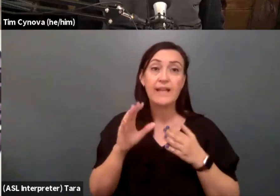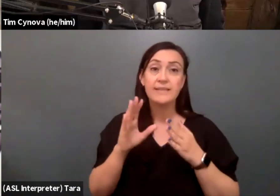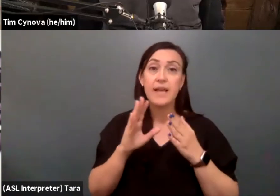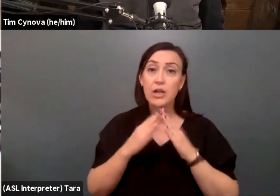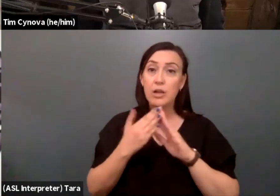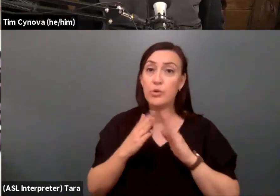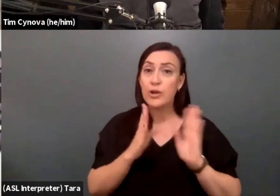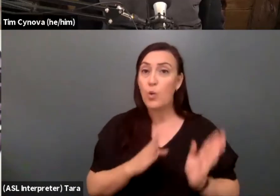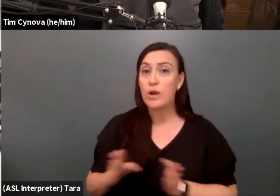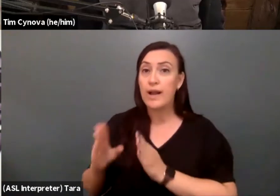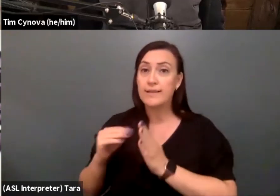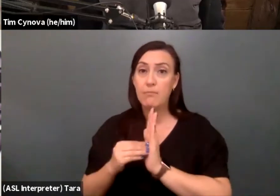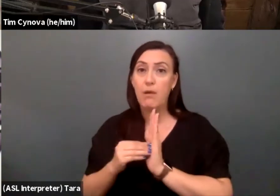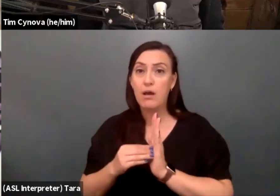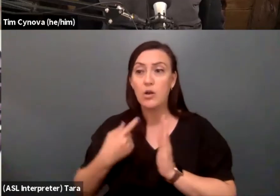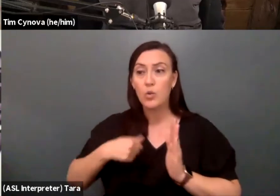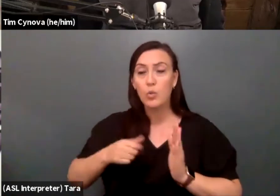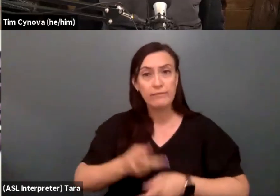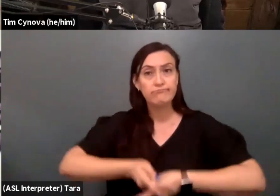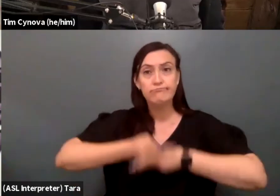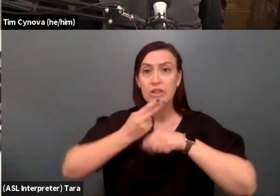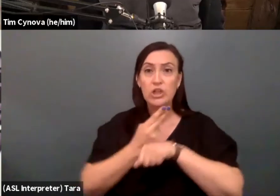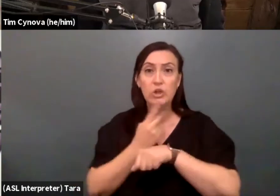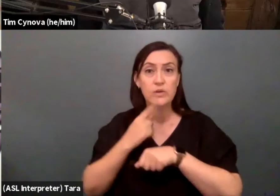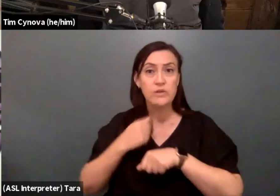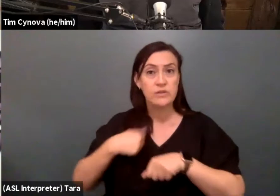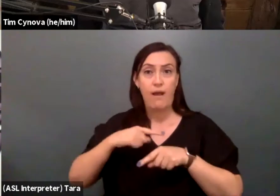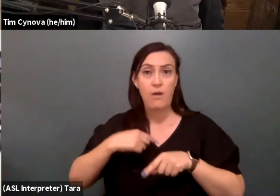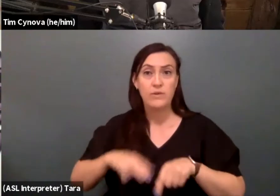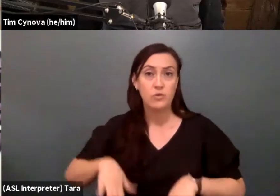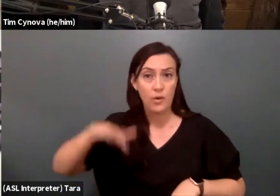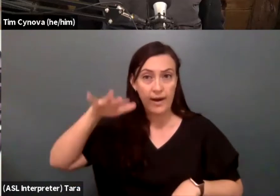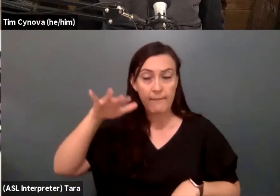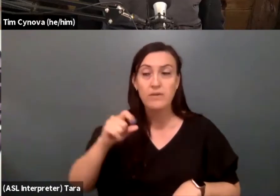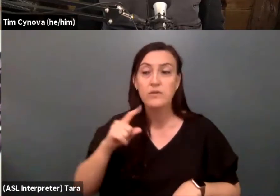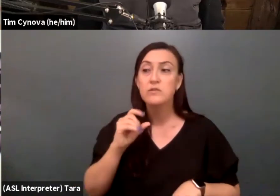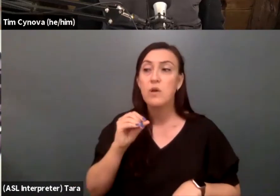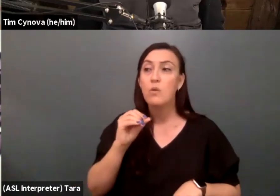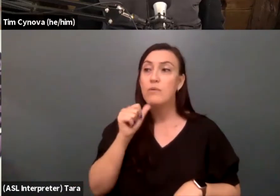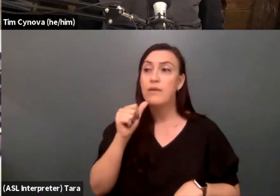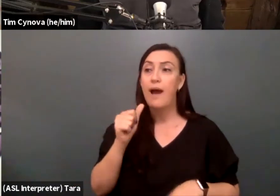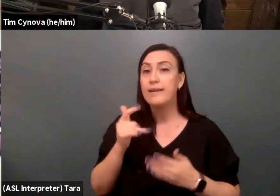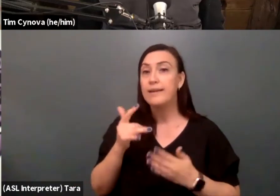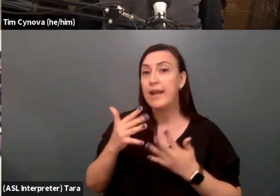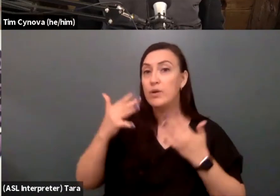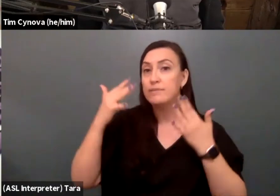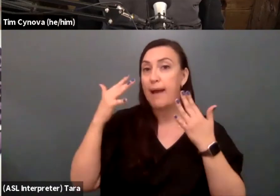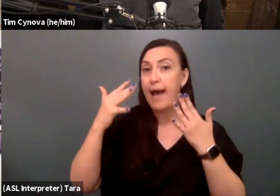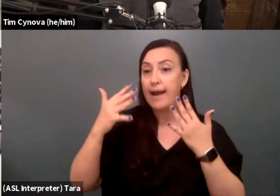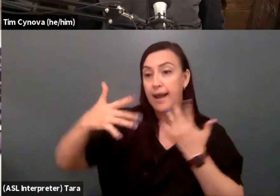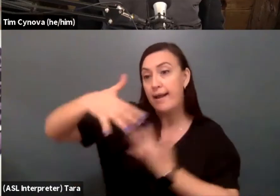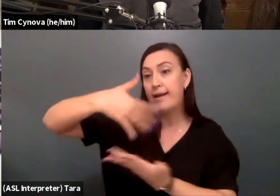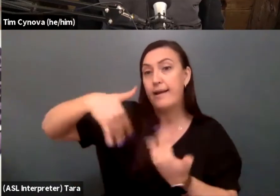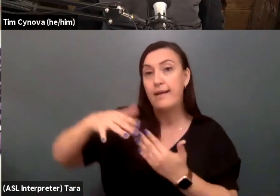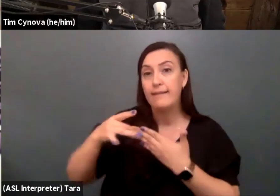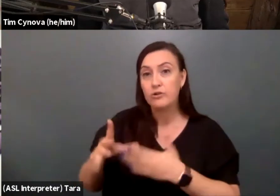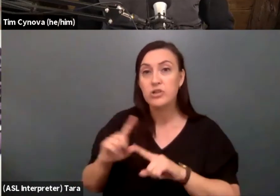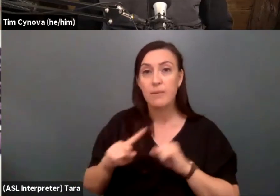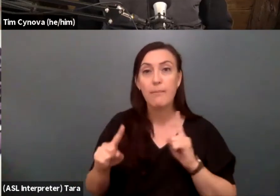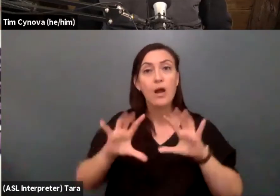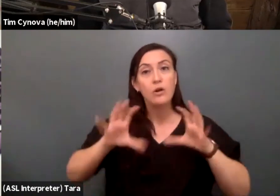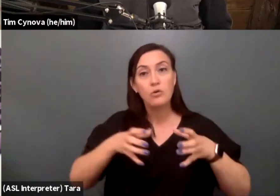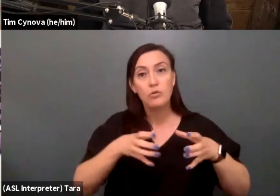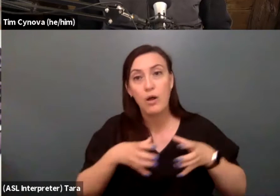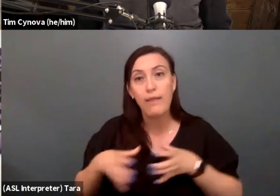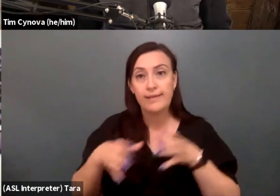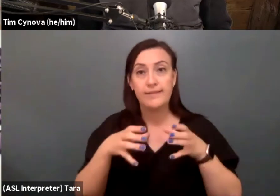up under, of collective leadership, not charismatic leadership. I've heard her describe Black Lives Matter